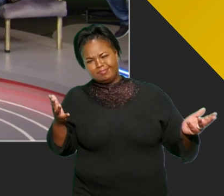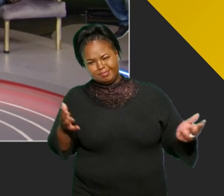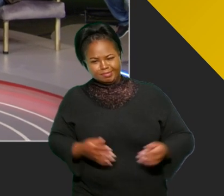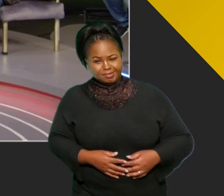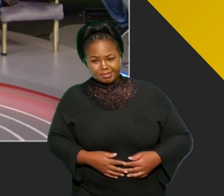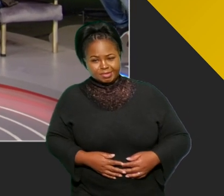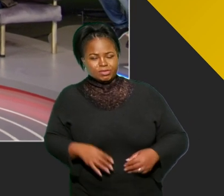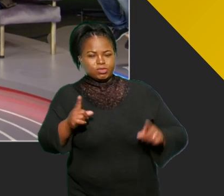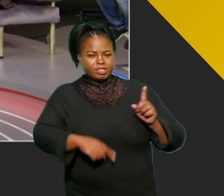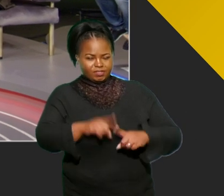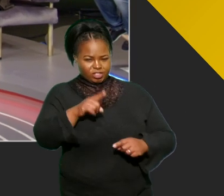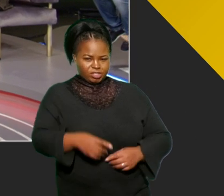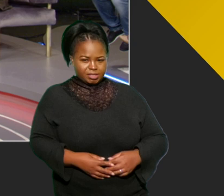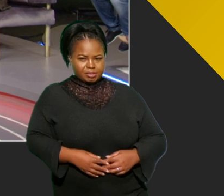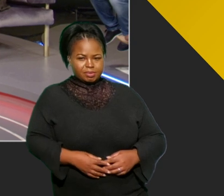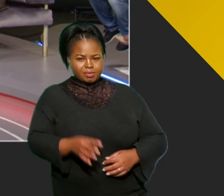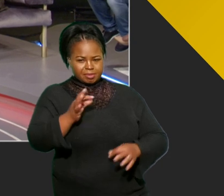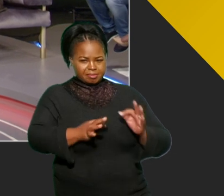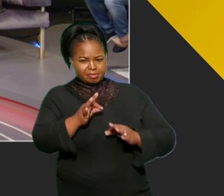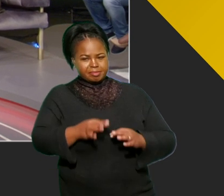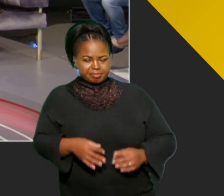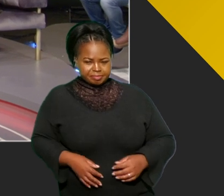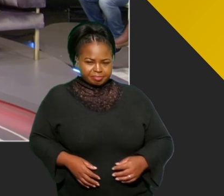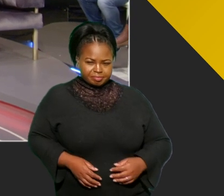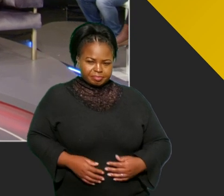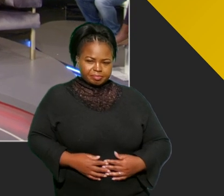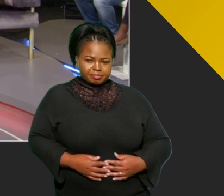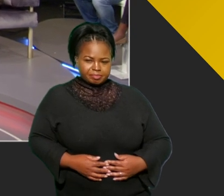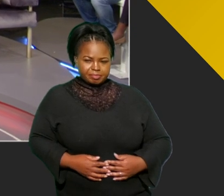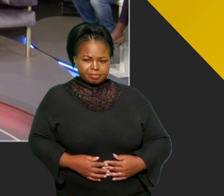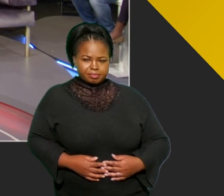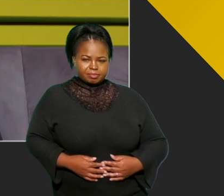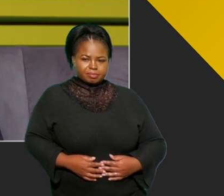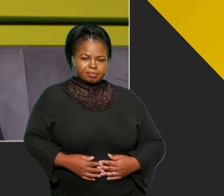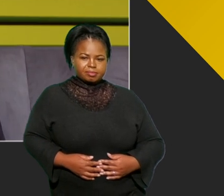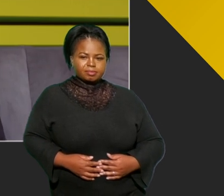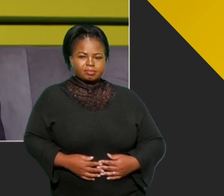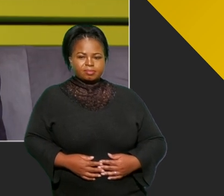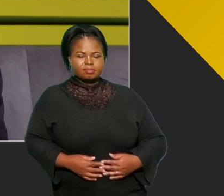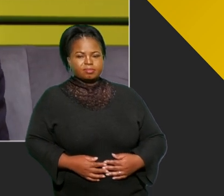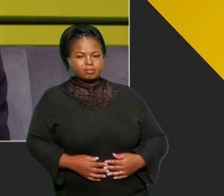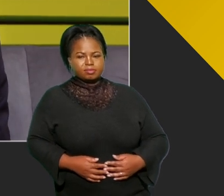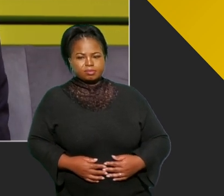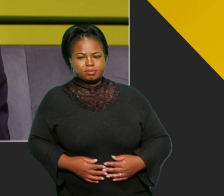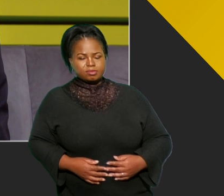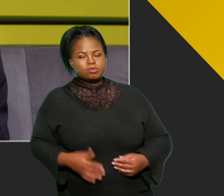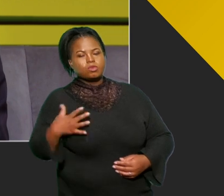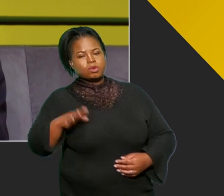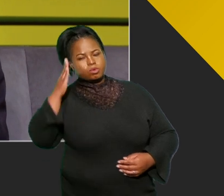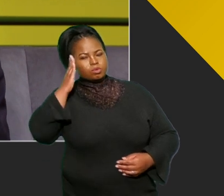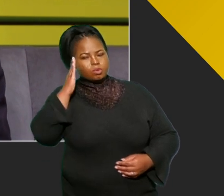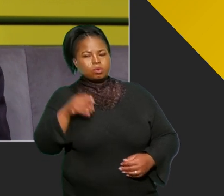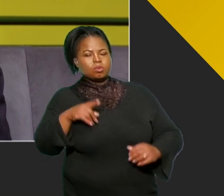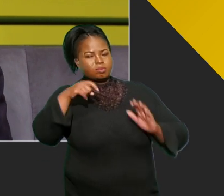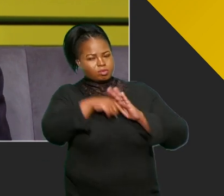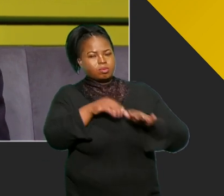Eviction. Talk us through eviction. Yeah. Please. at whatever corner you are bringing it from. We want to understand,